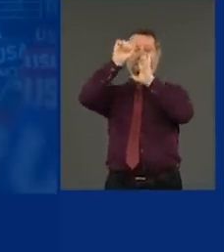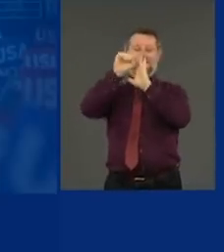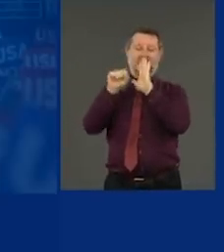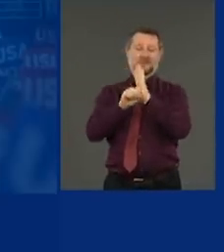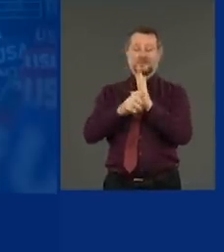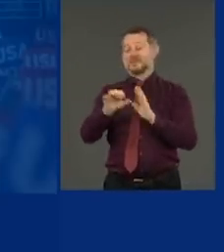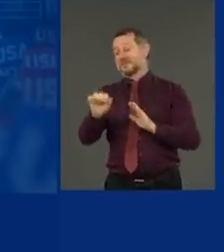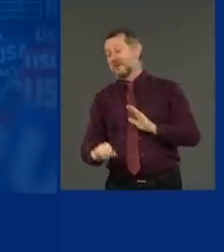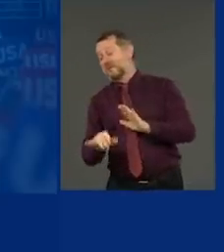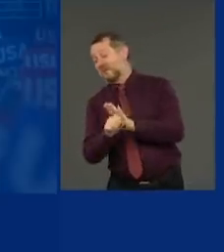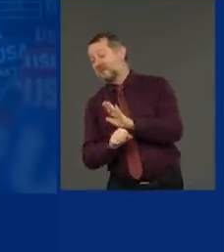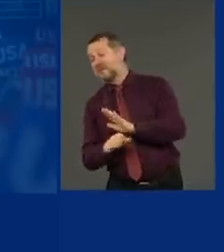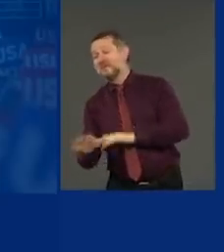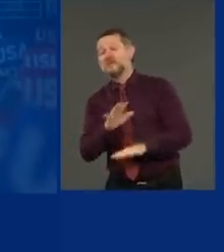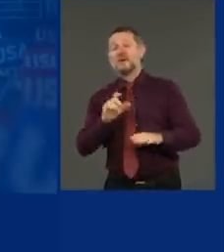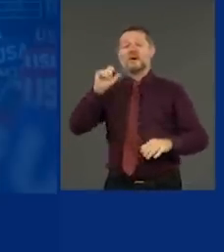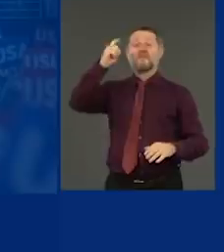matters.